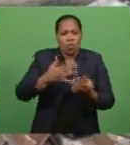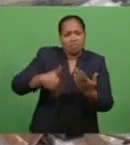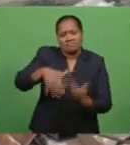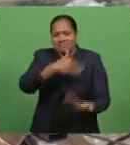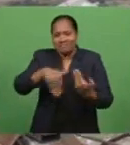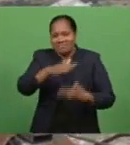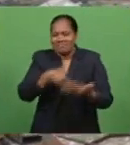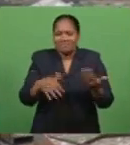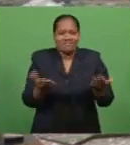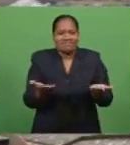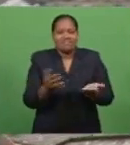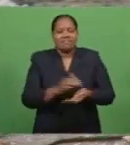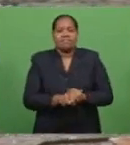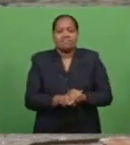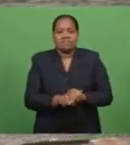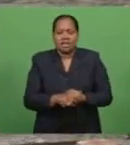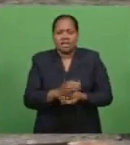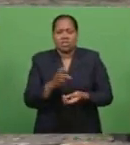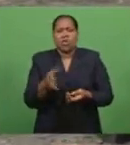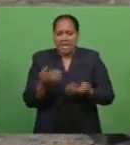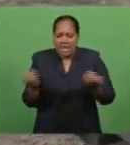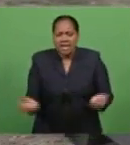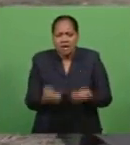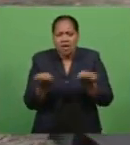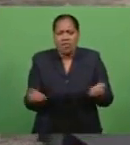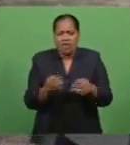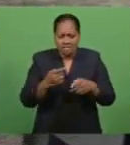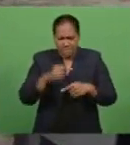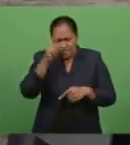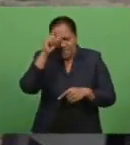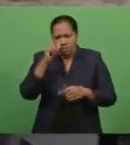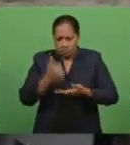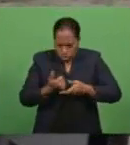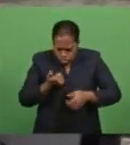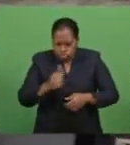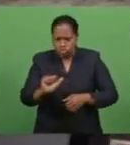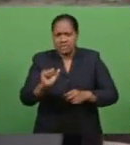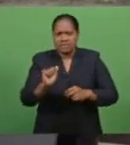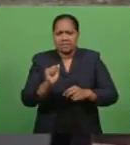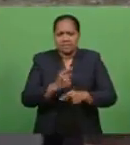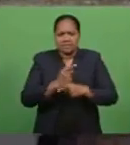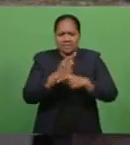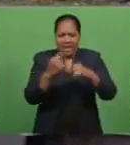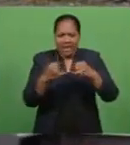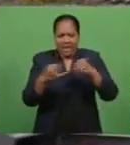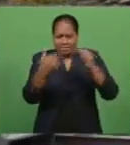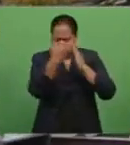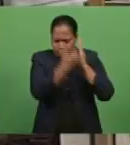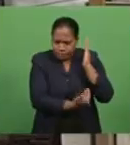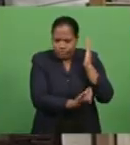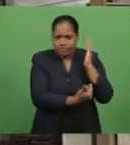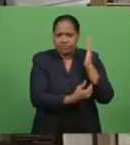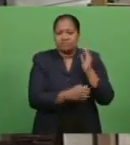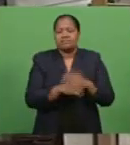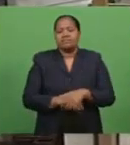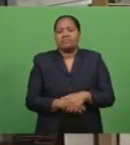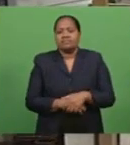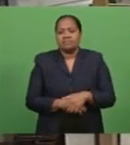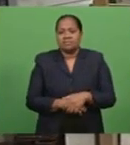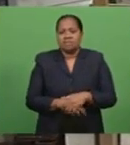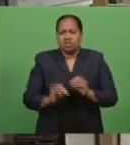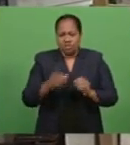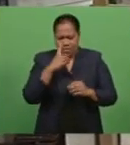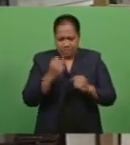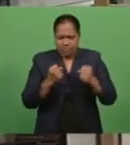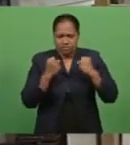The minister is encouraging Fijians to use the guidelines for improving building safety and resilience of new single-story houses and